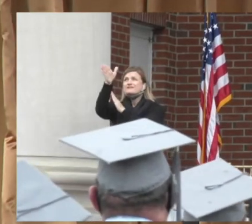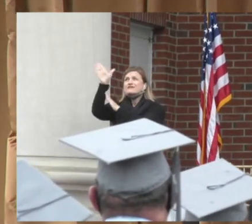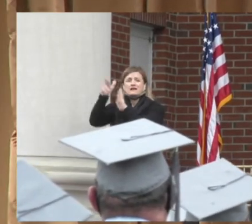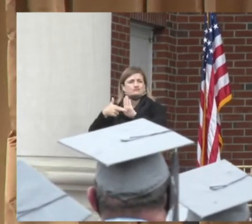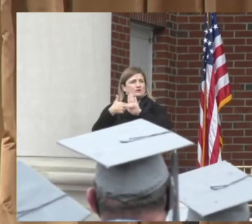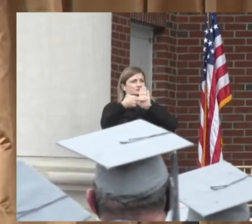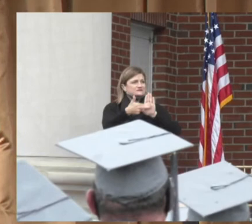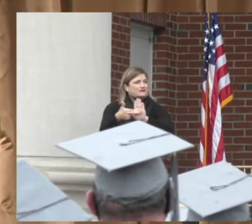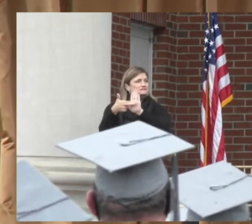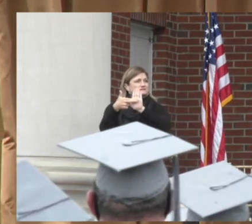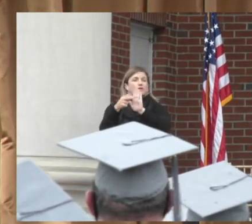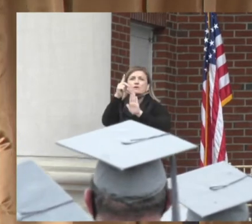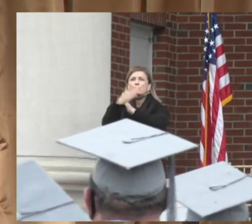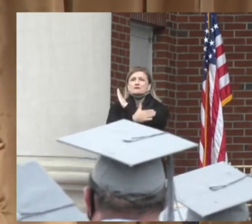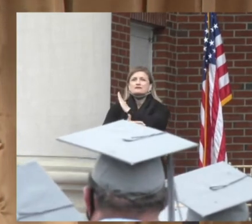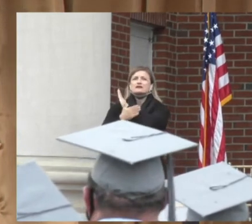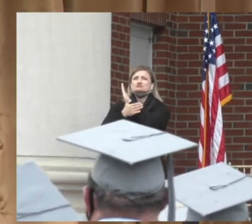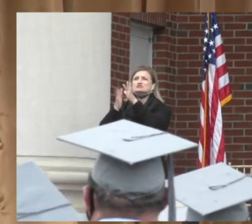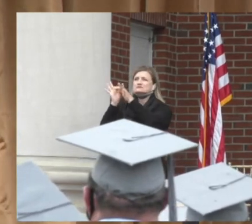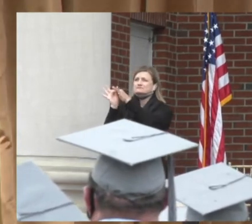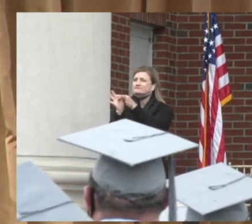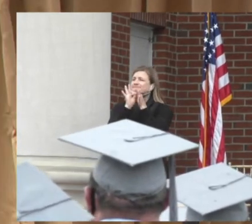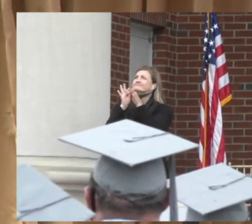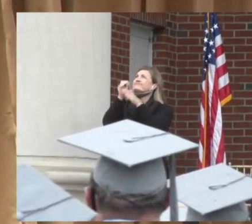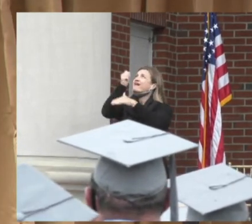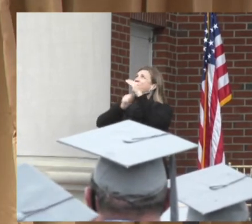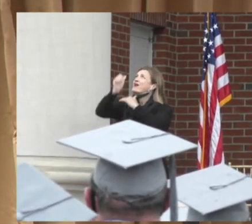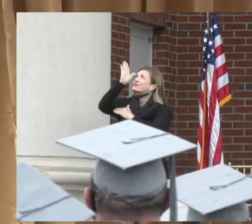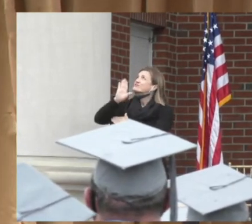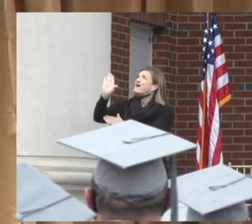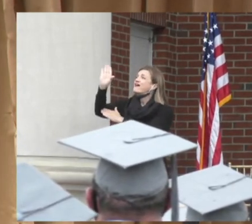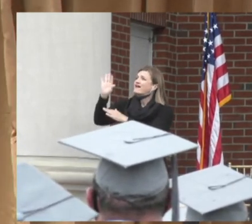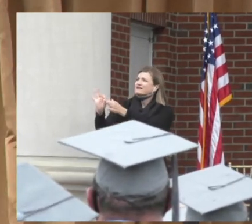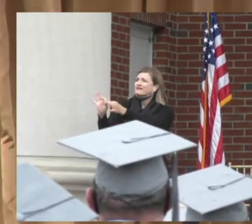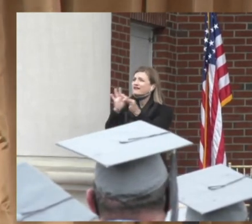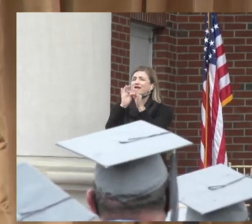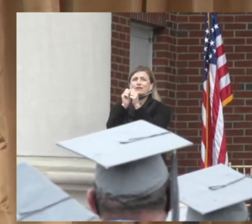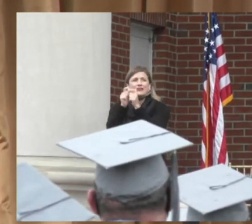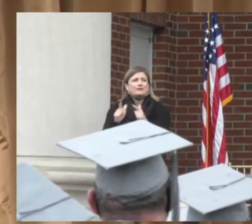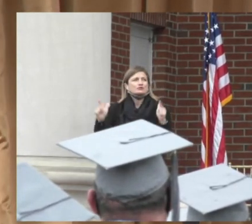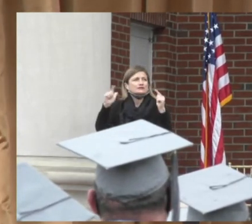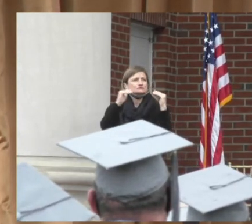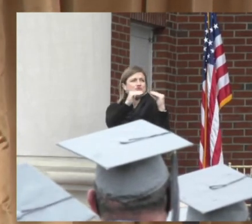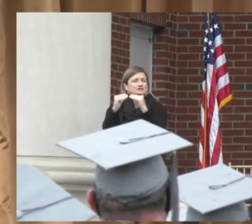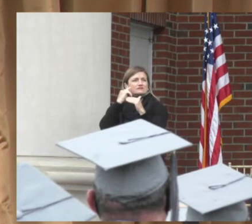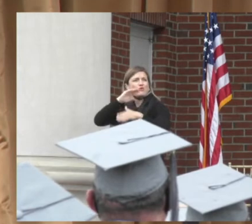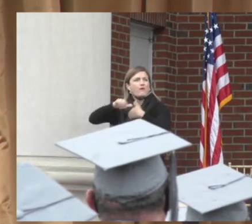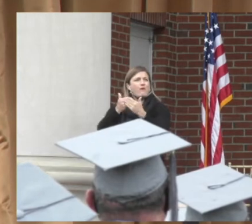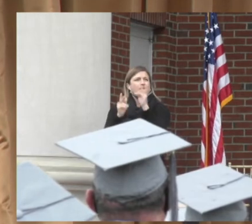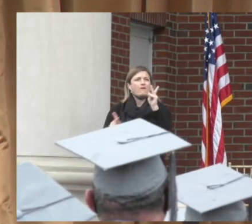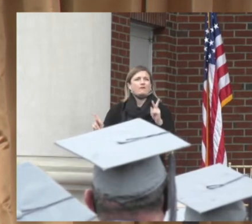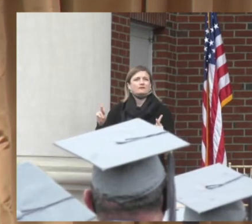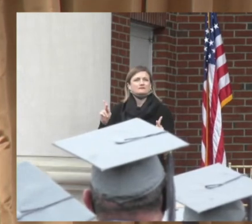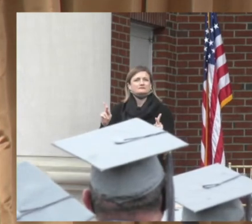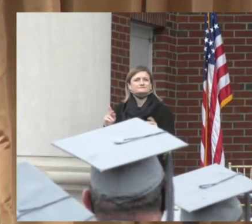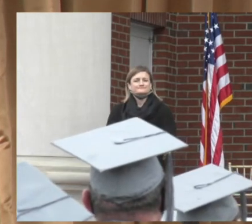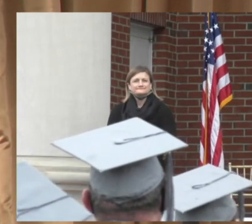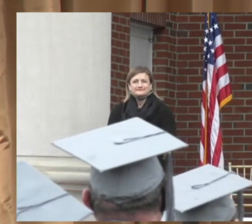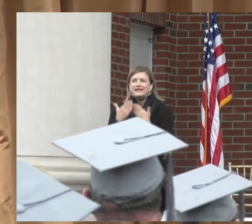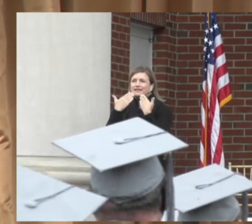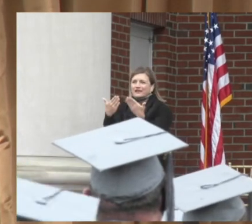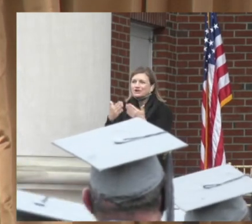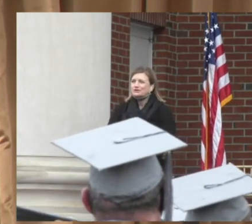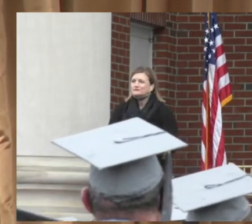stands, one nation, under God, indivisible, with liberty and justice for all. Thank